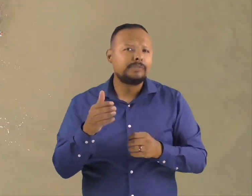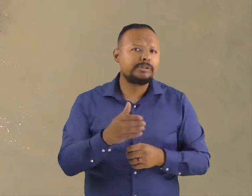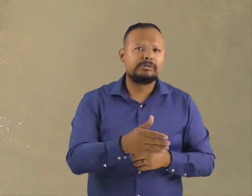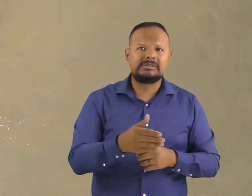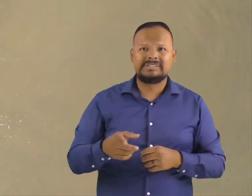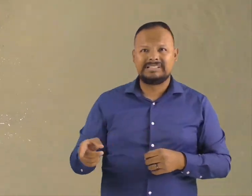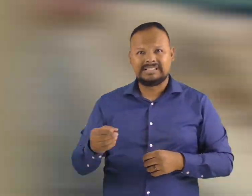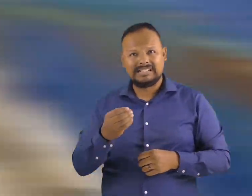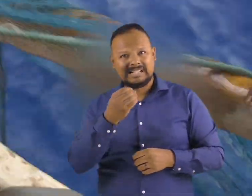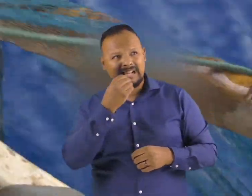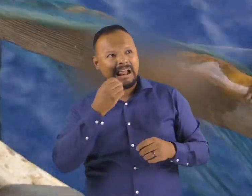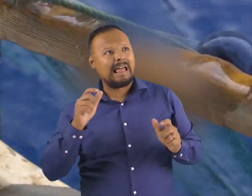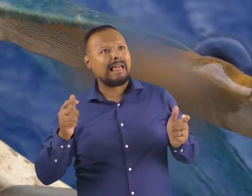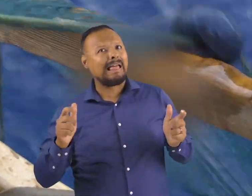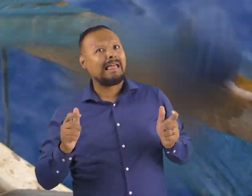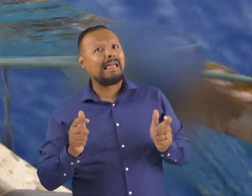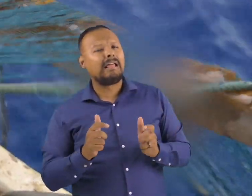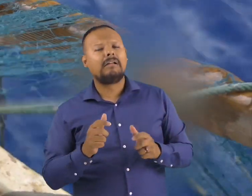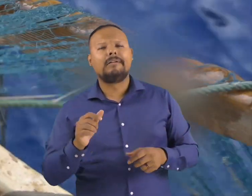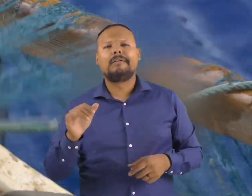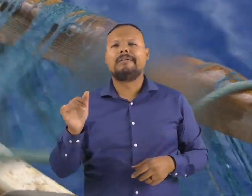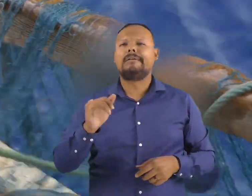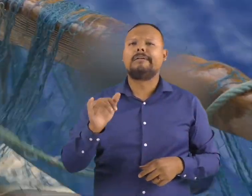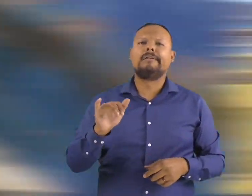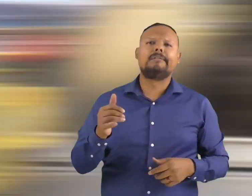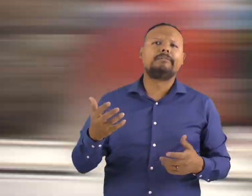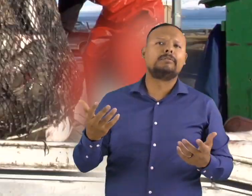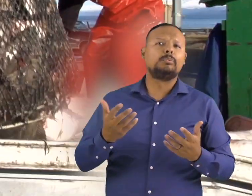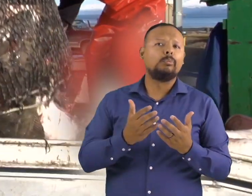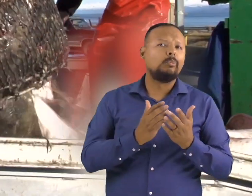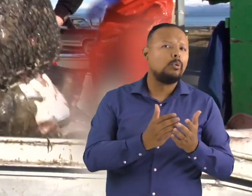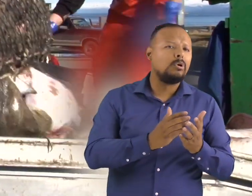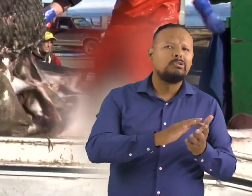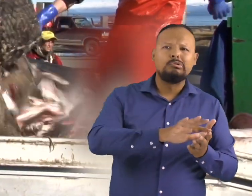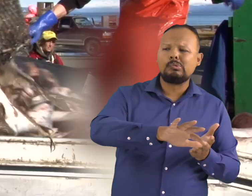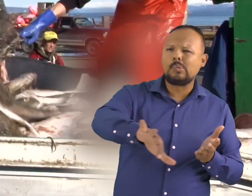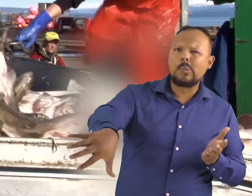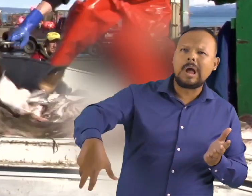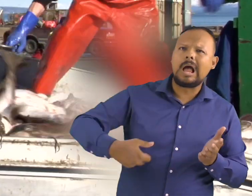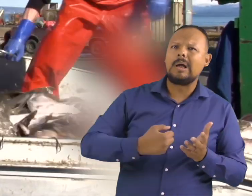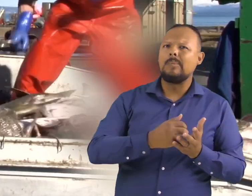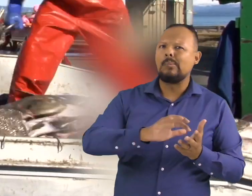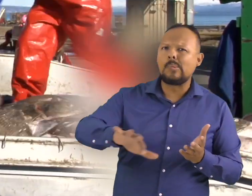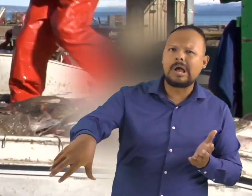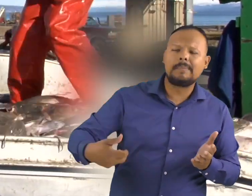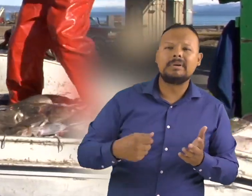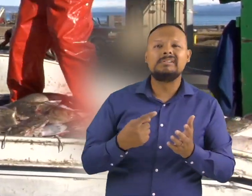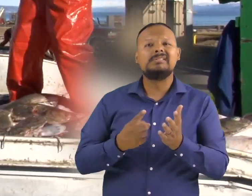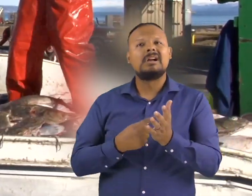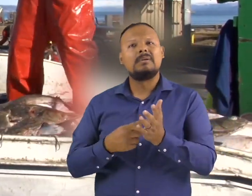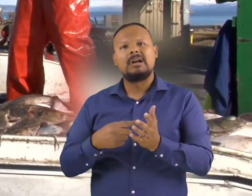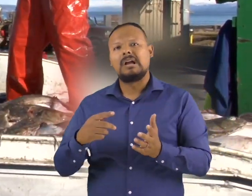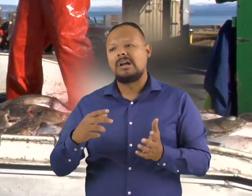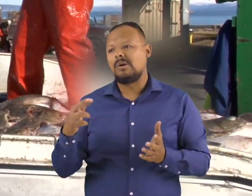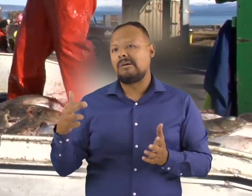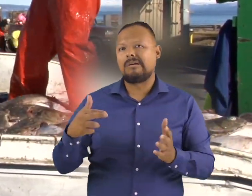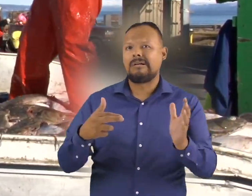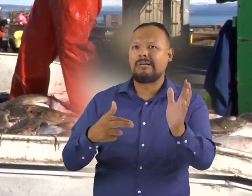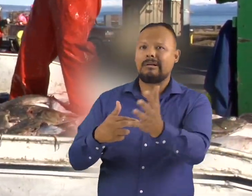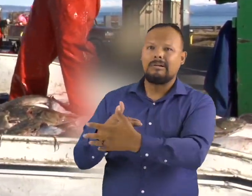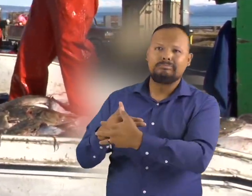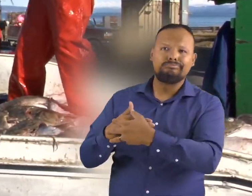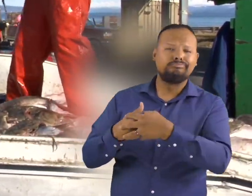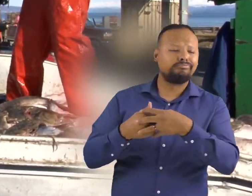food supply. And during large-scale fishing, dolphins will accidentally get caught in nets and